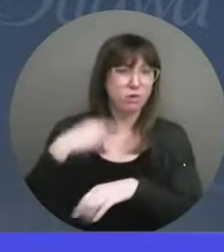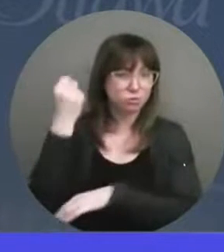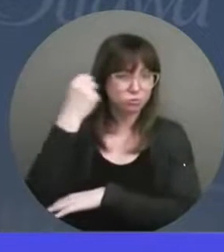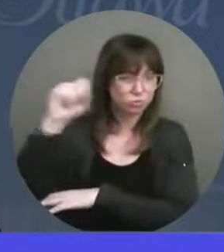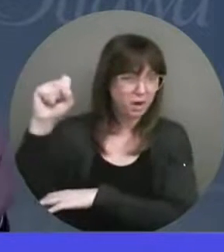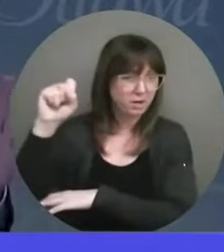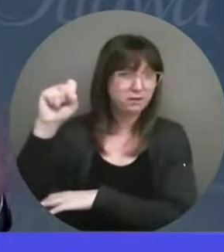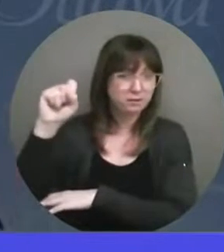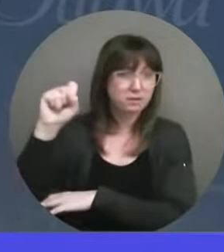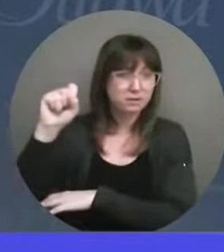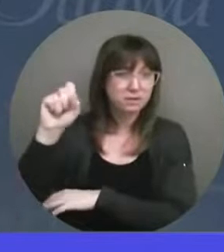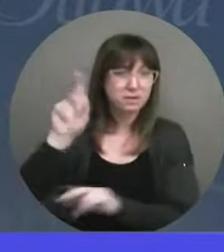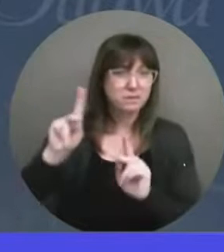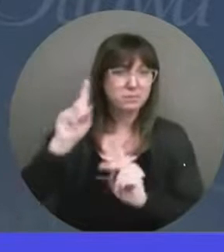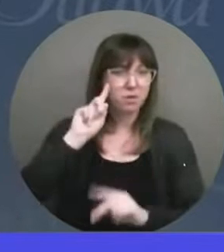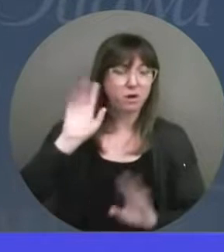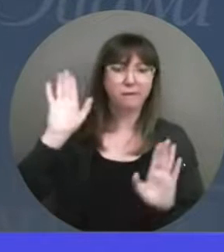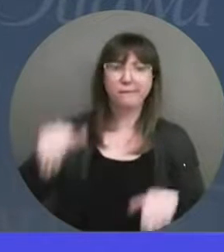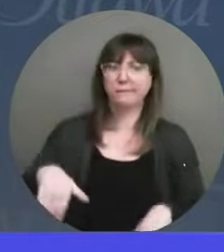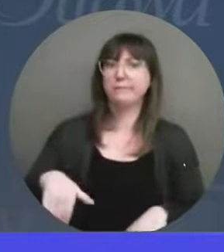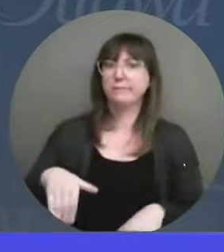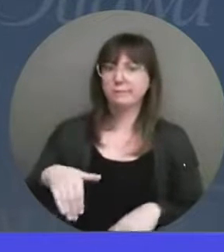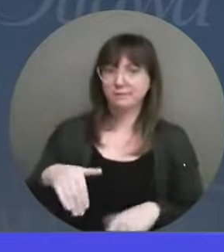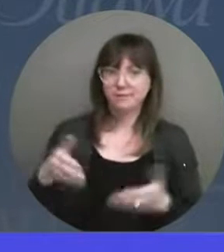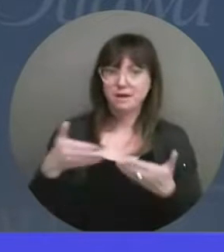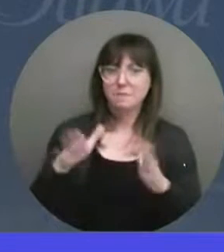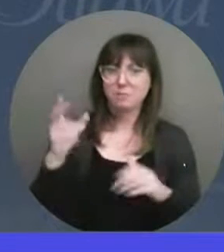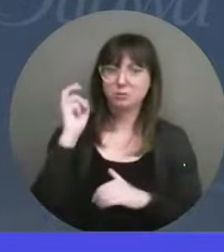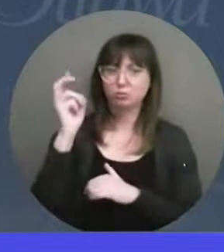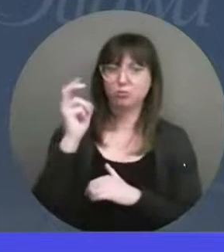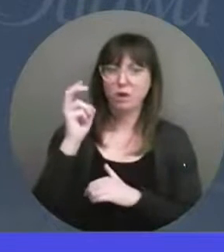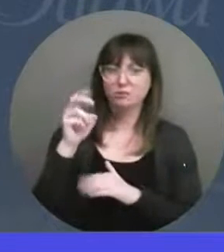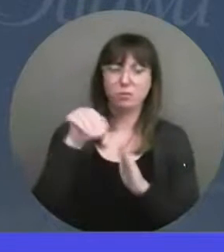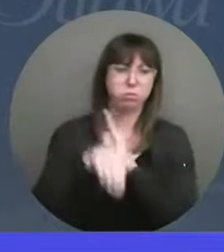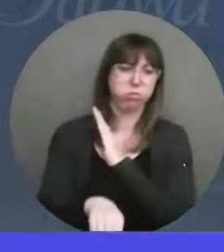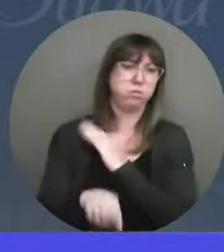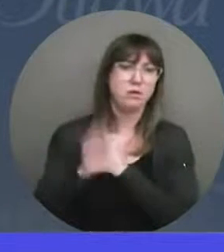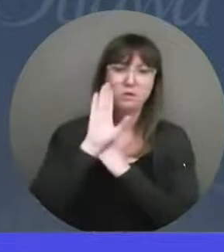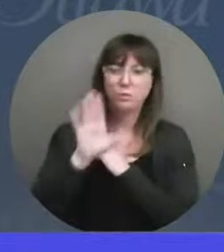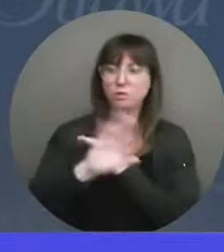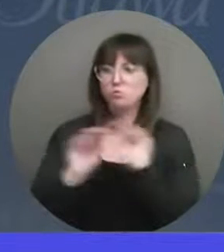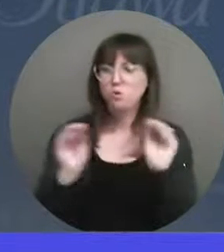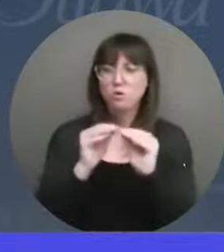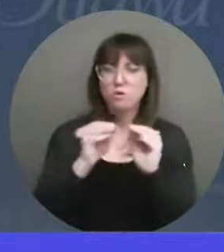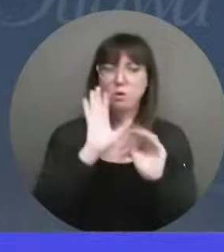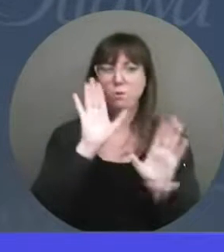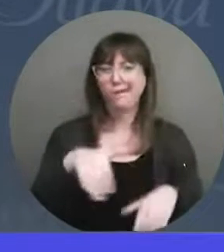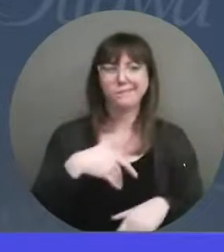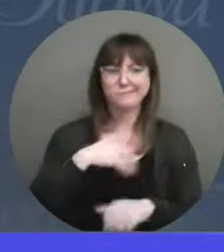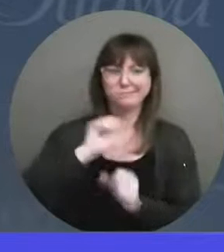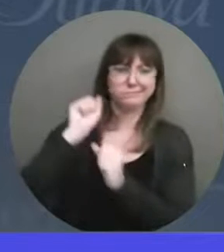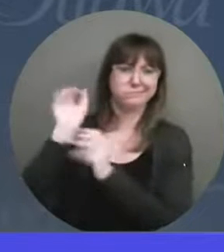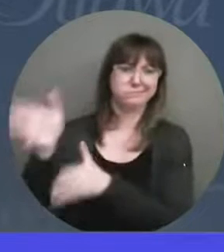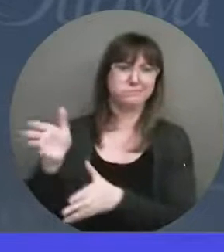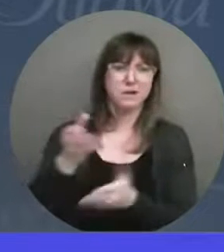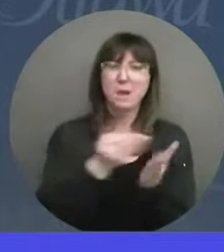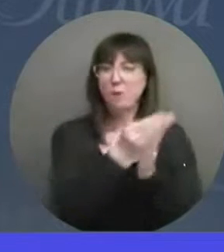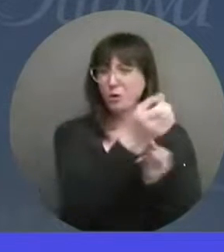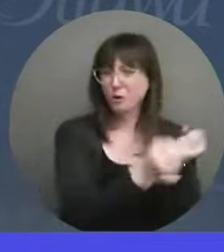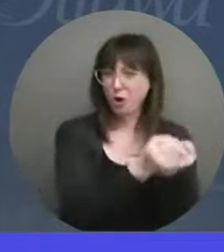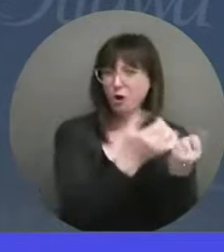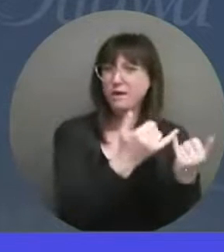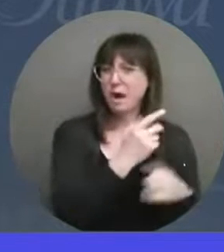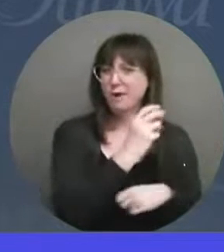ago. People thought, oh, it's the end of their time on transit because they bought a car because of the strike and so on. The numbers